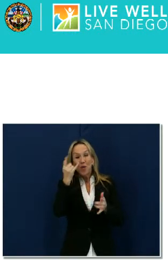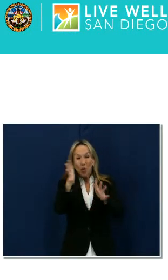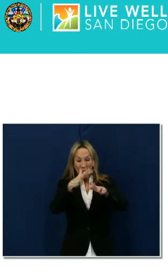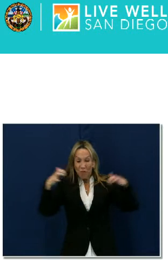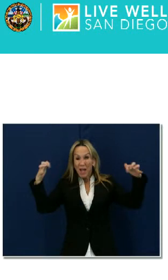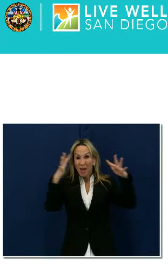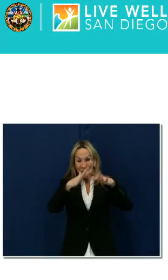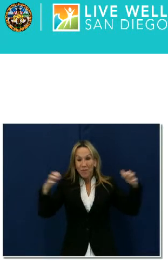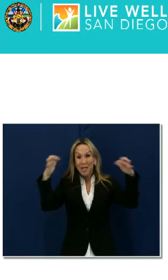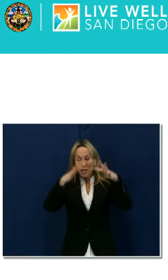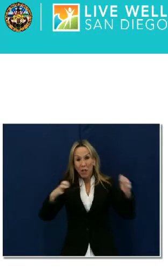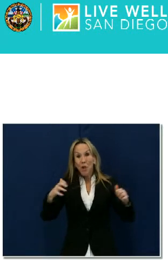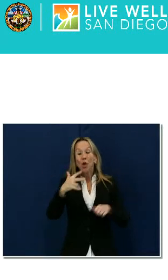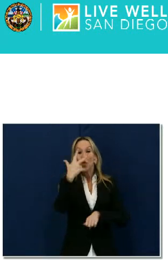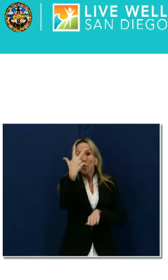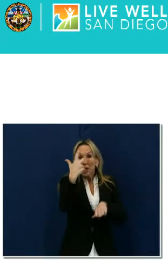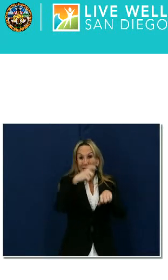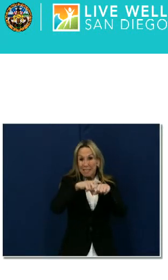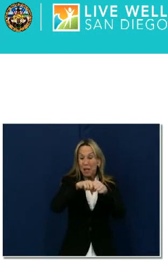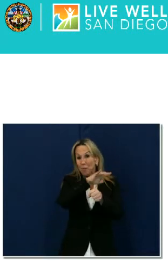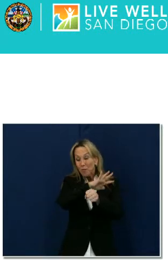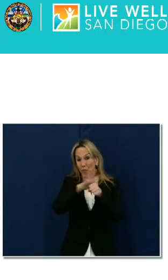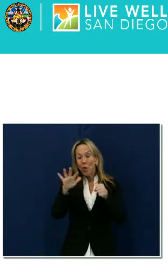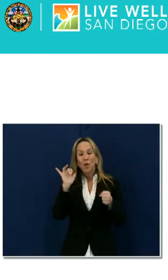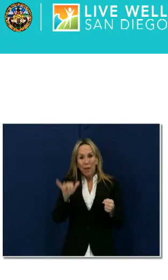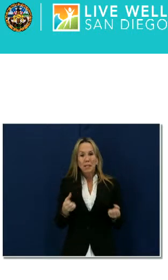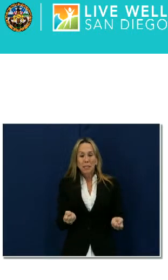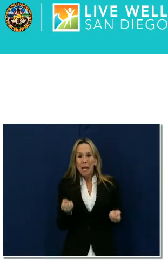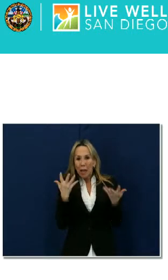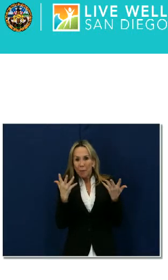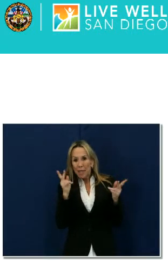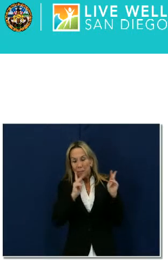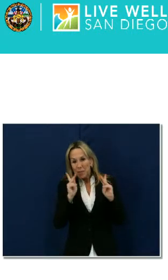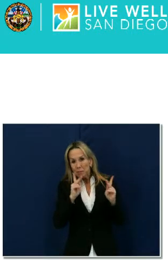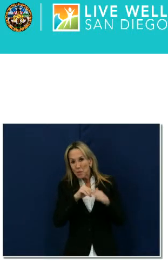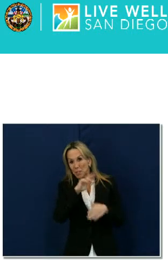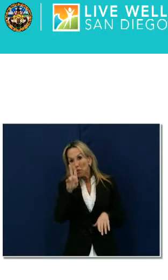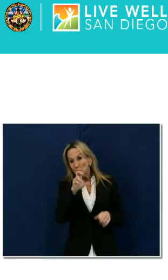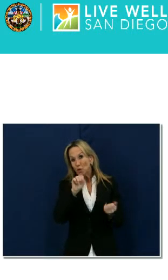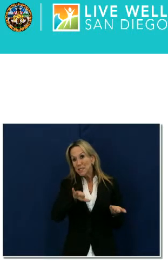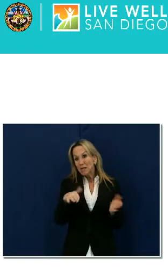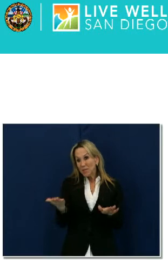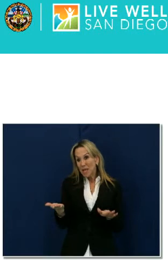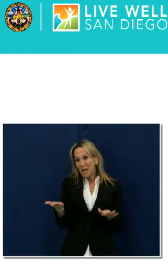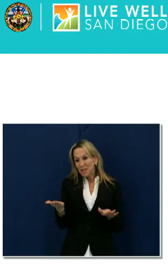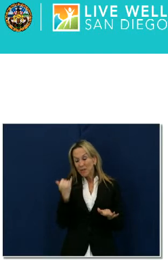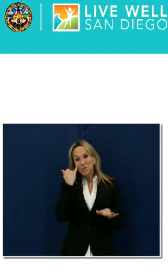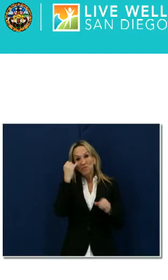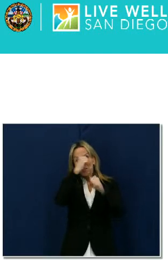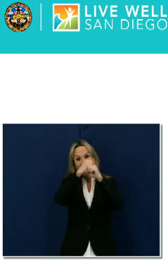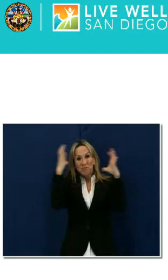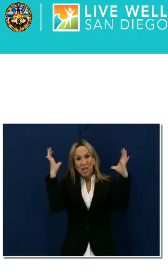COVID-19. Well, that compares to the total number of U.S. deaths to date at, again,